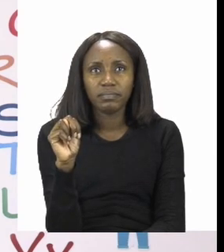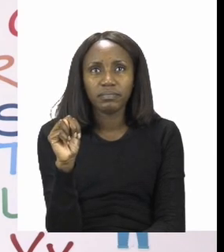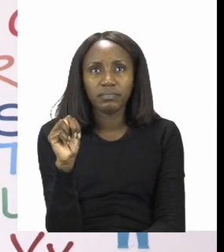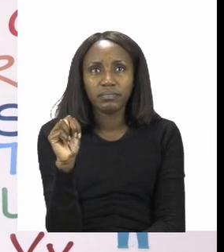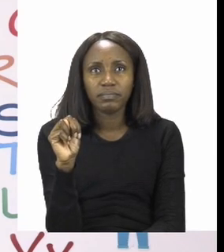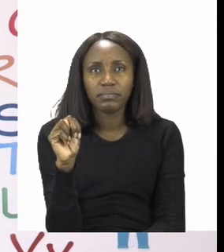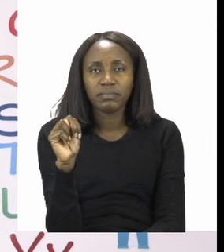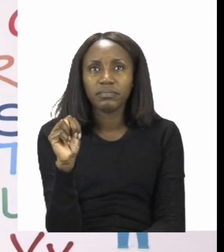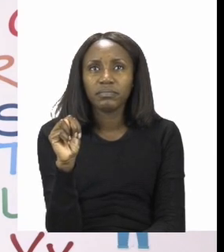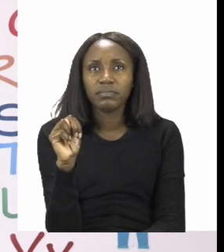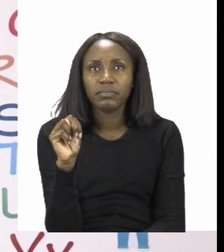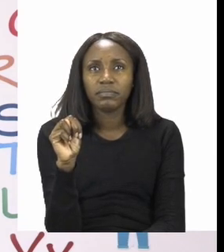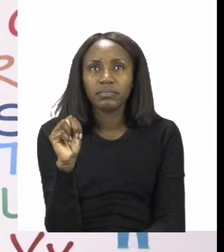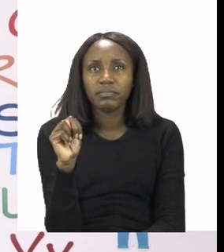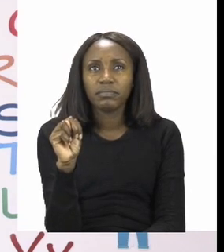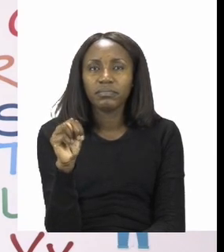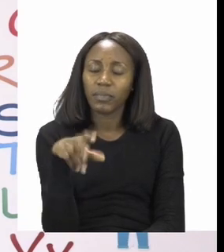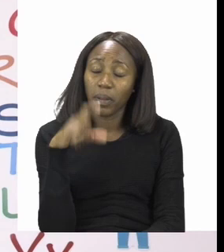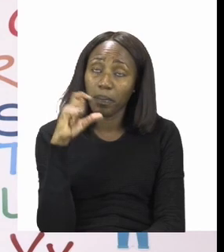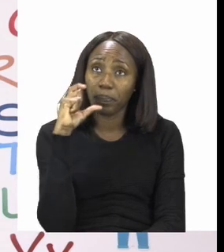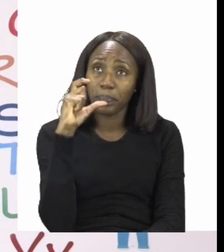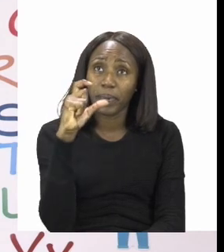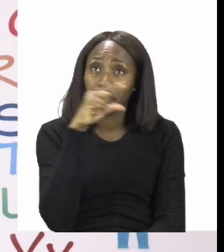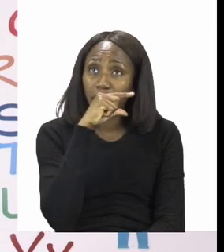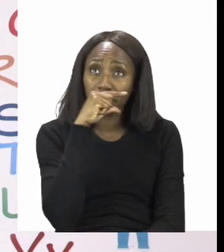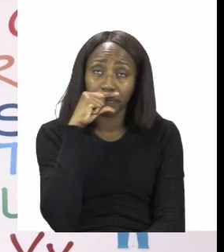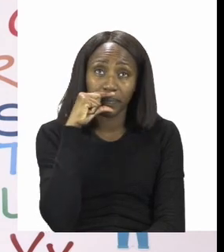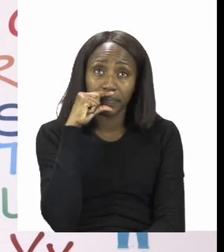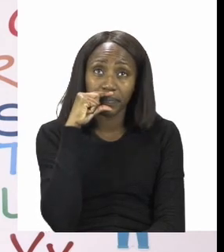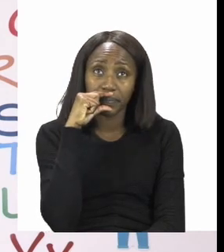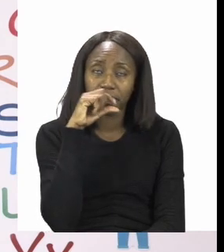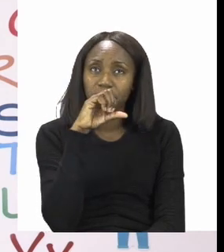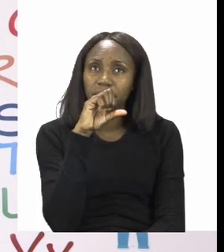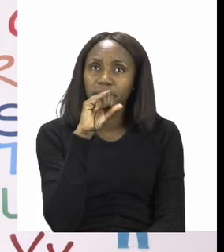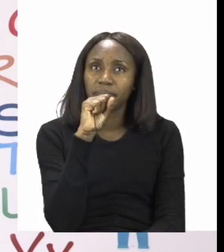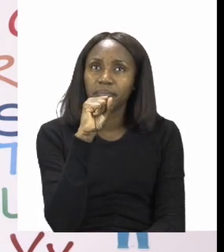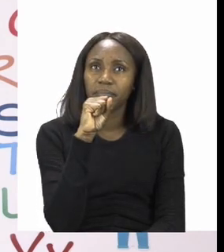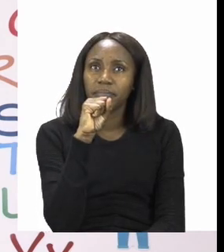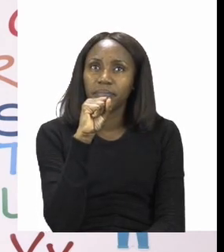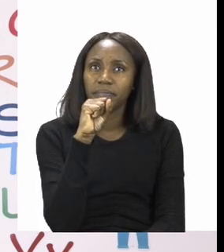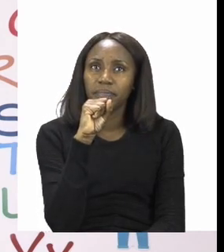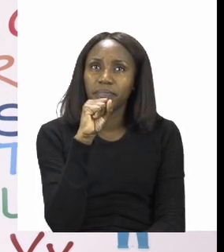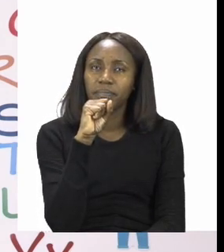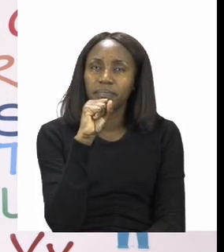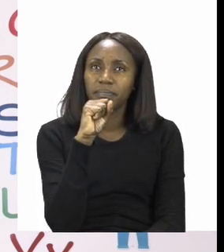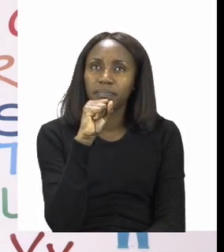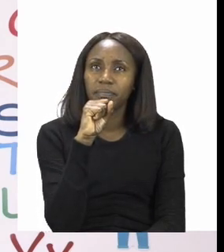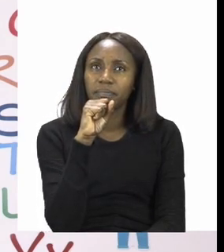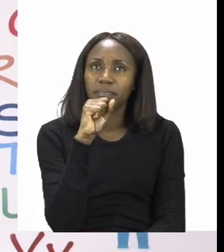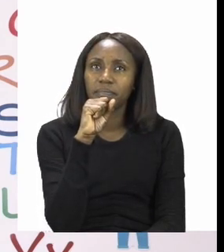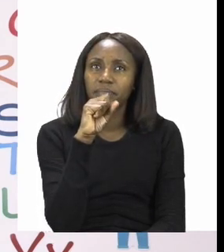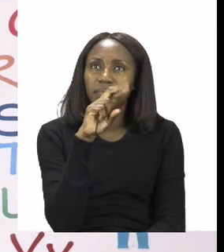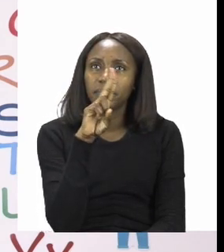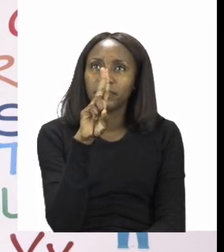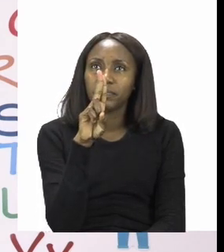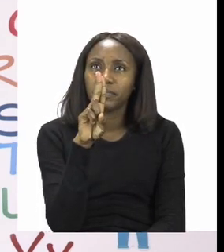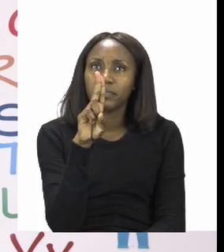we start with a capital letter S. I want you to copy the name